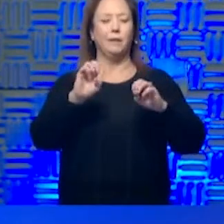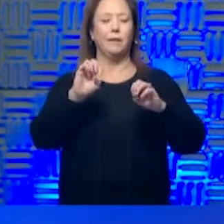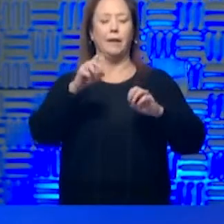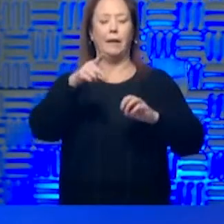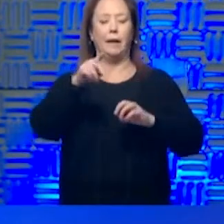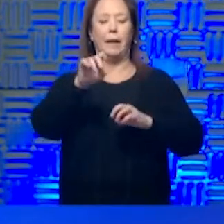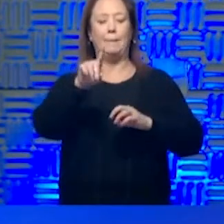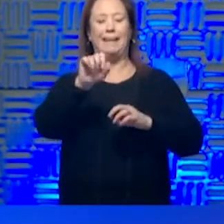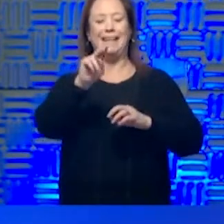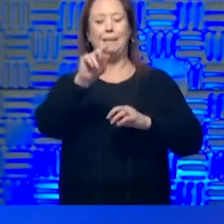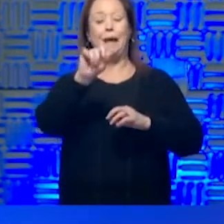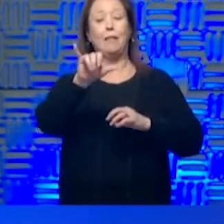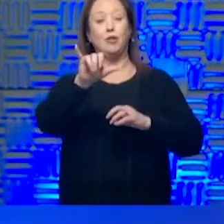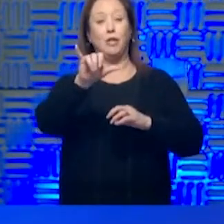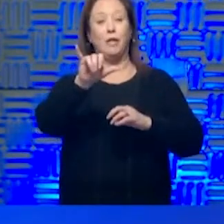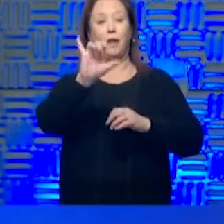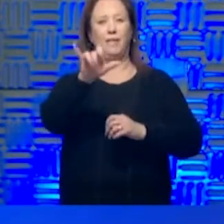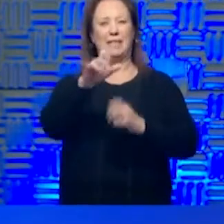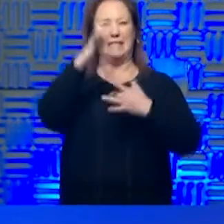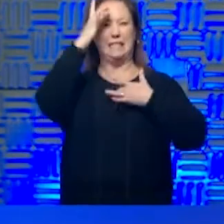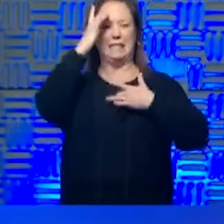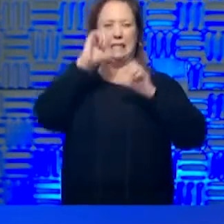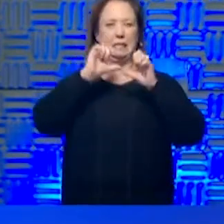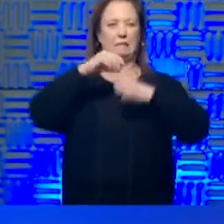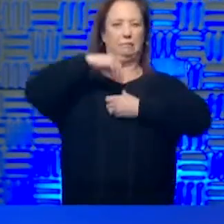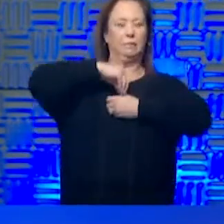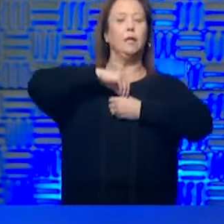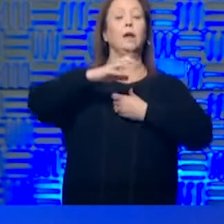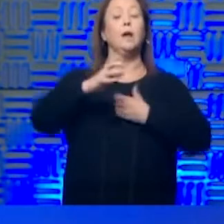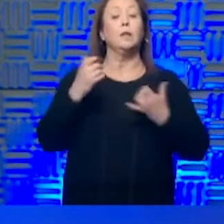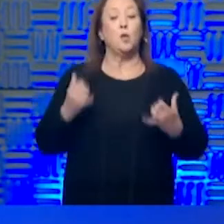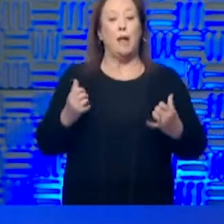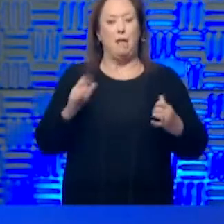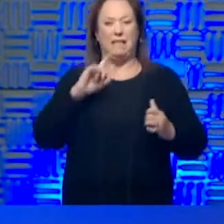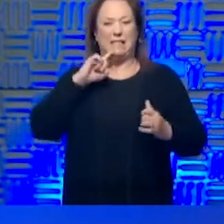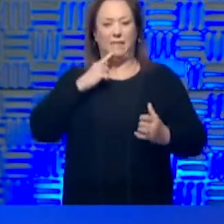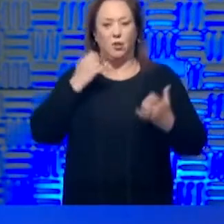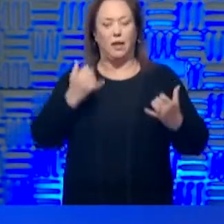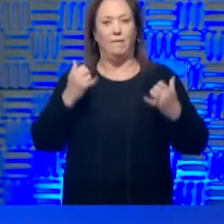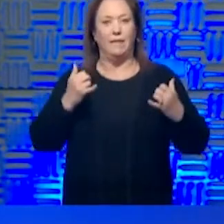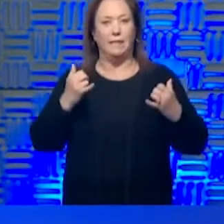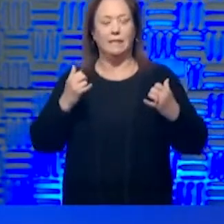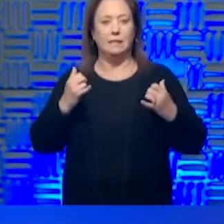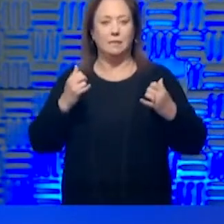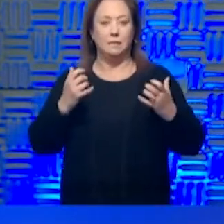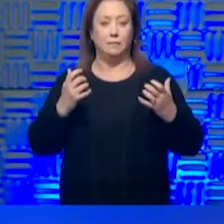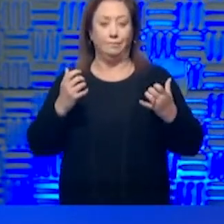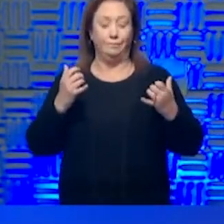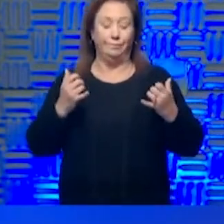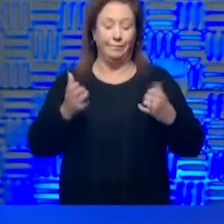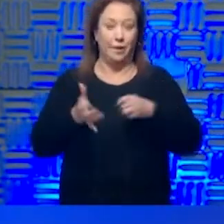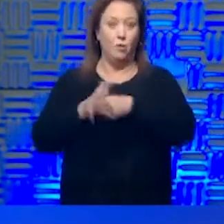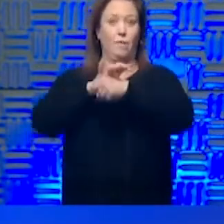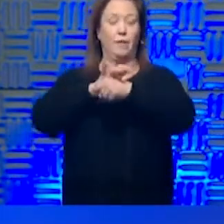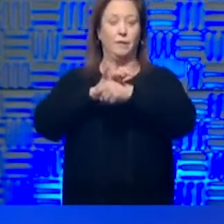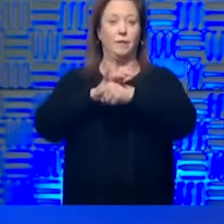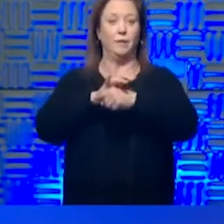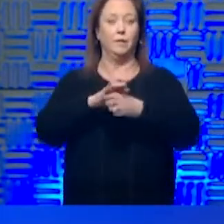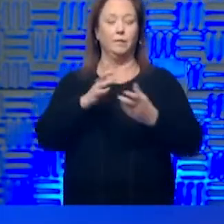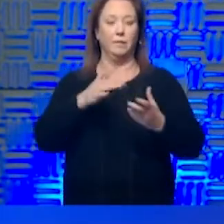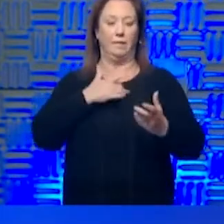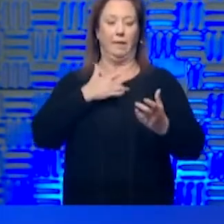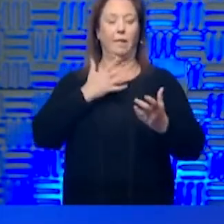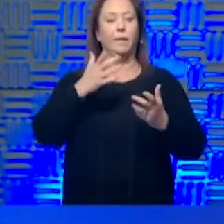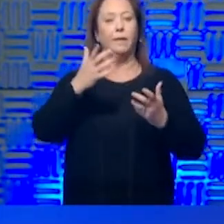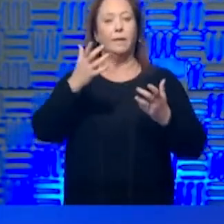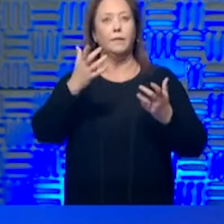this disease. Right now, for the acute phase that we're in, with the ascent of the